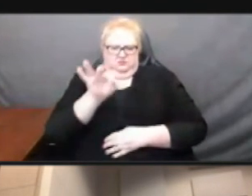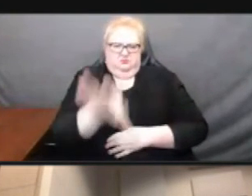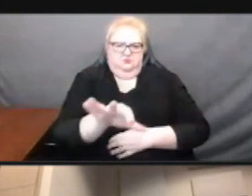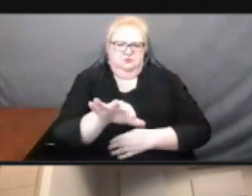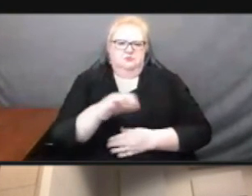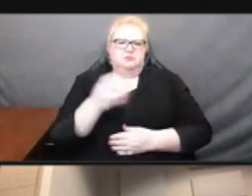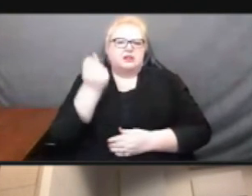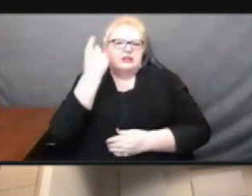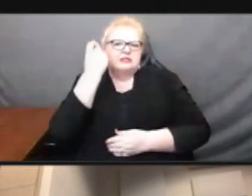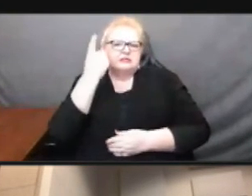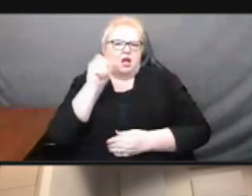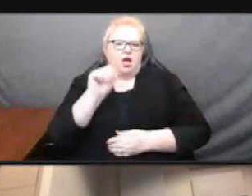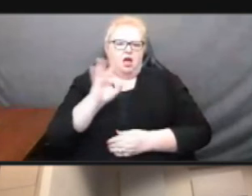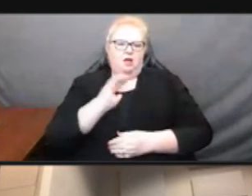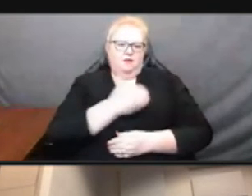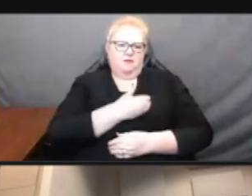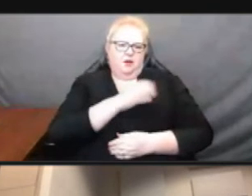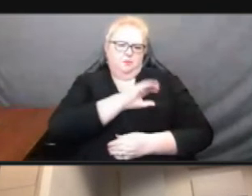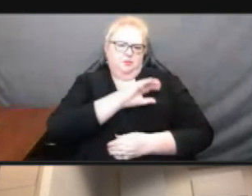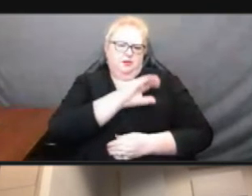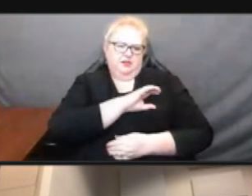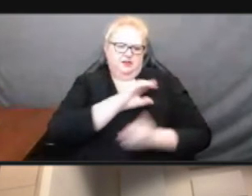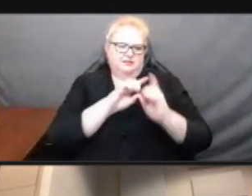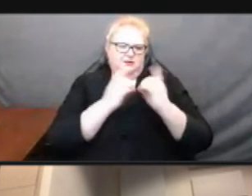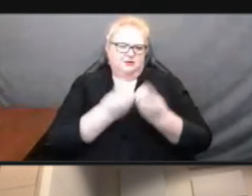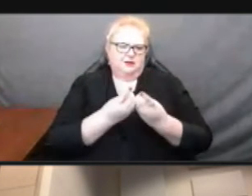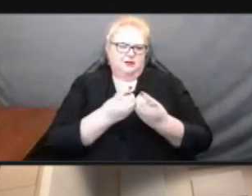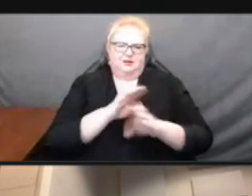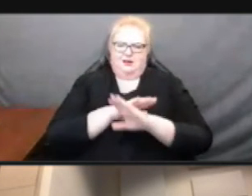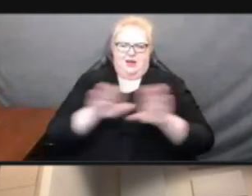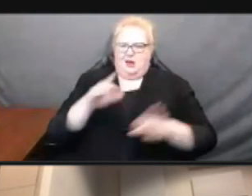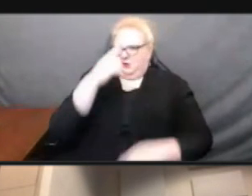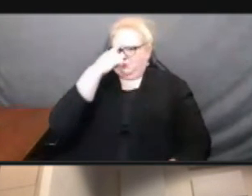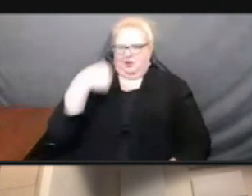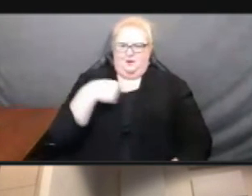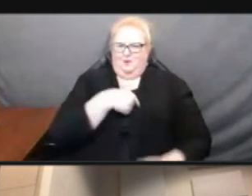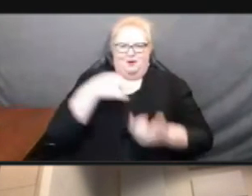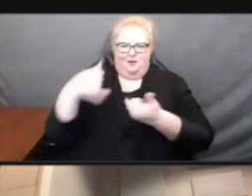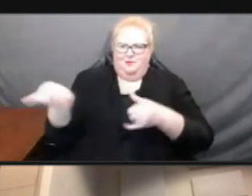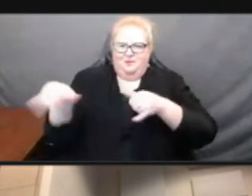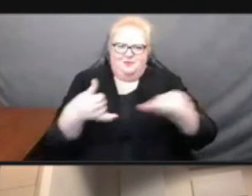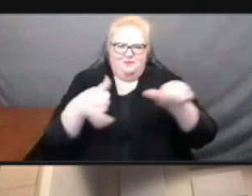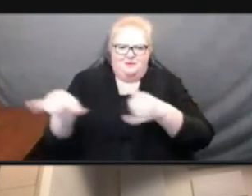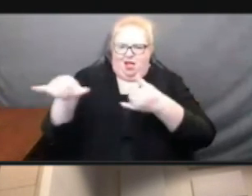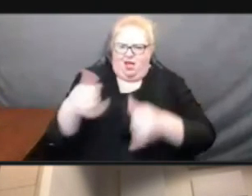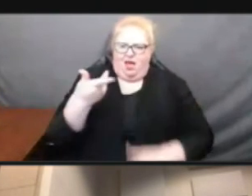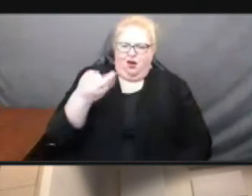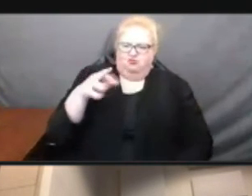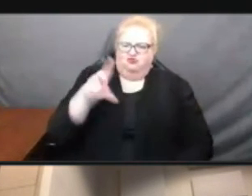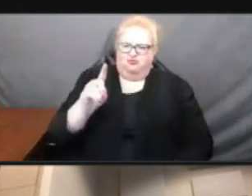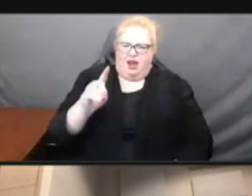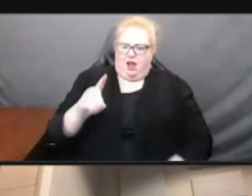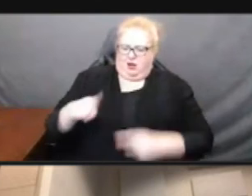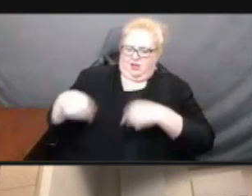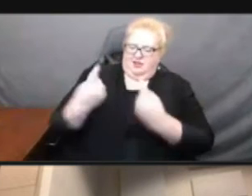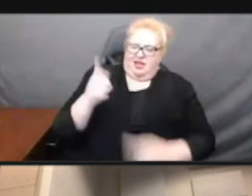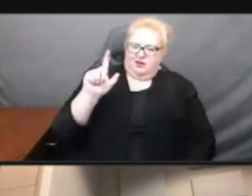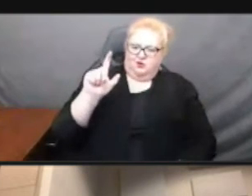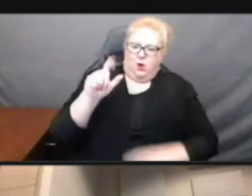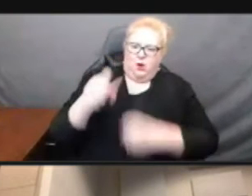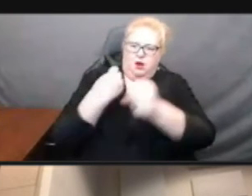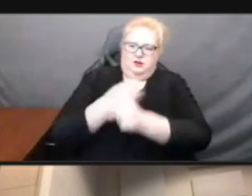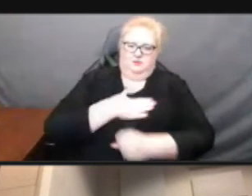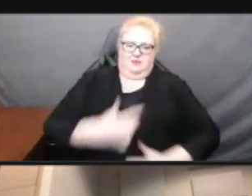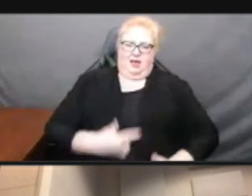Guess people think it's a playground. We've been playing around, and the last 21 years of my life have been a joke,